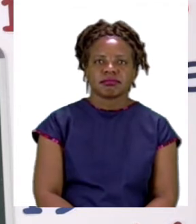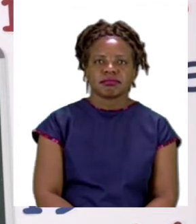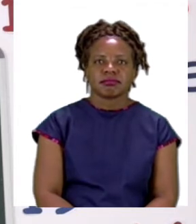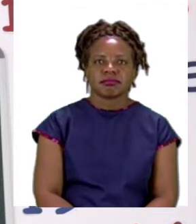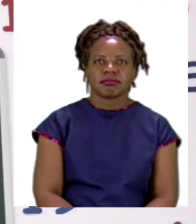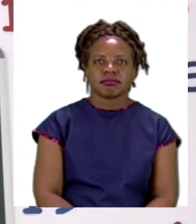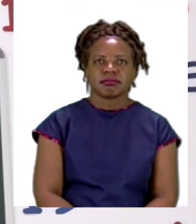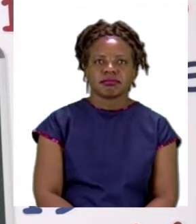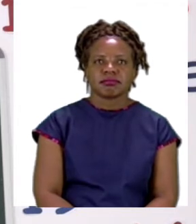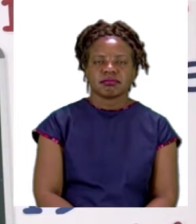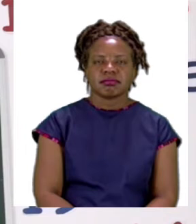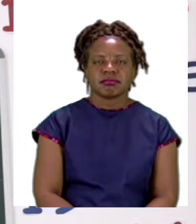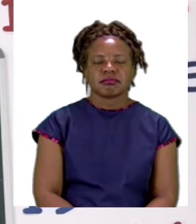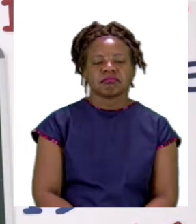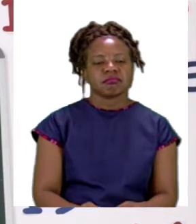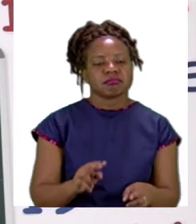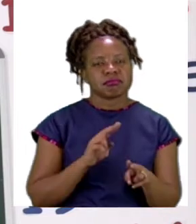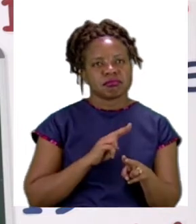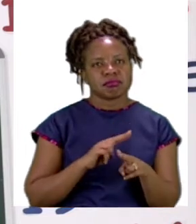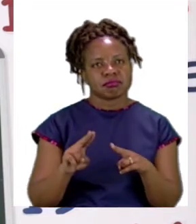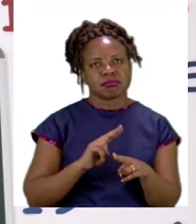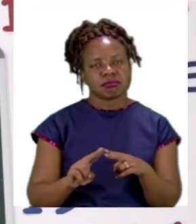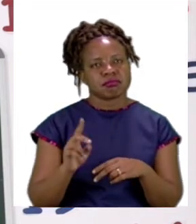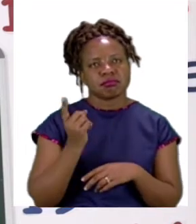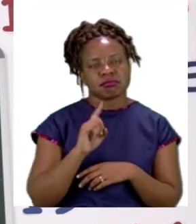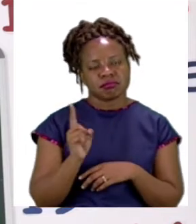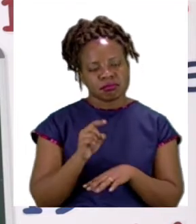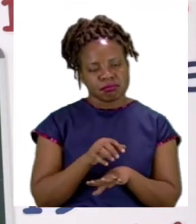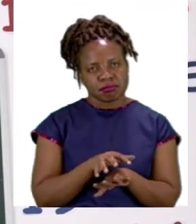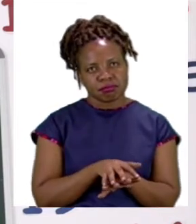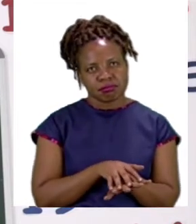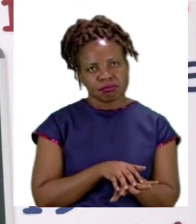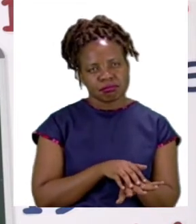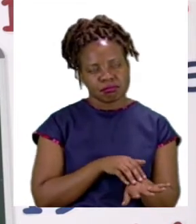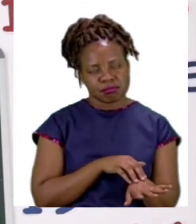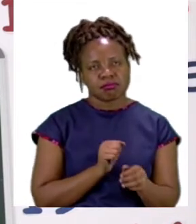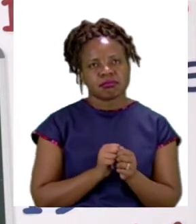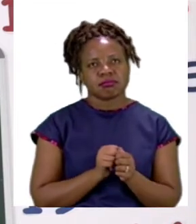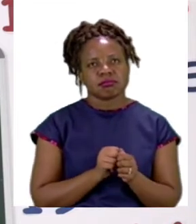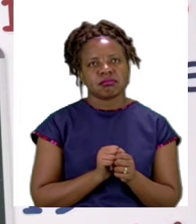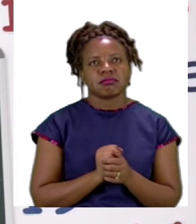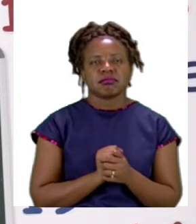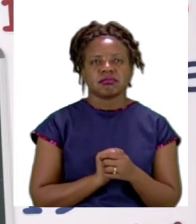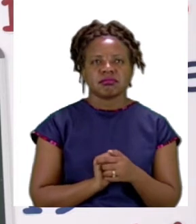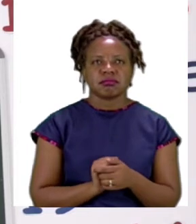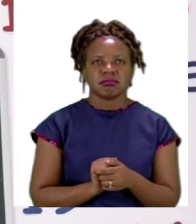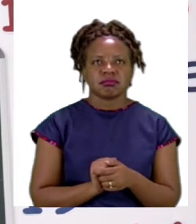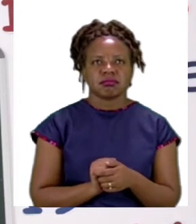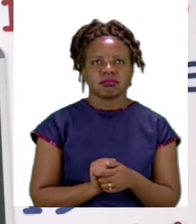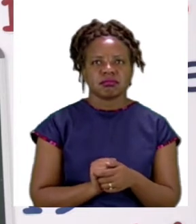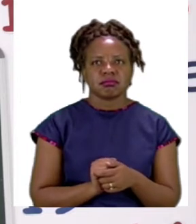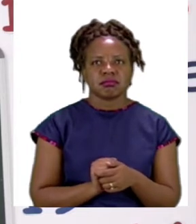So boys and girls, please take your time. You can also put your Grandpa Hundreds, Mr. Tens and Mrs. Units